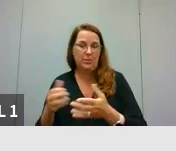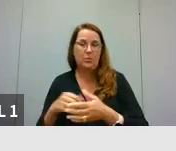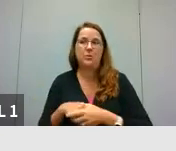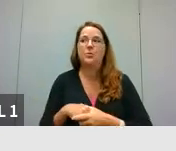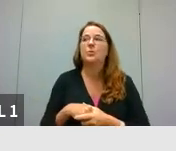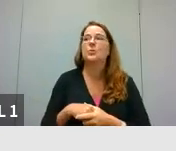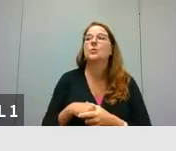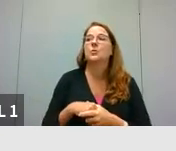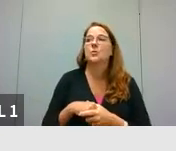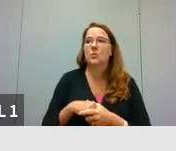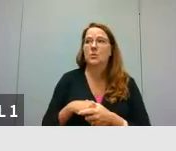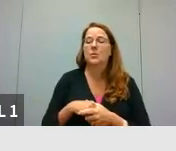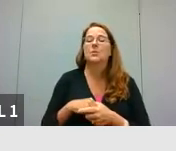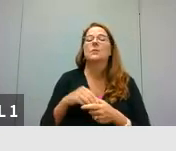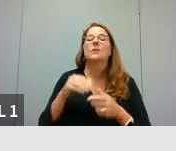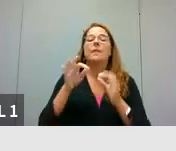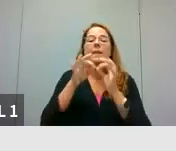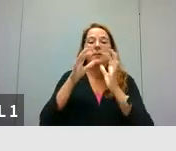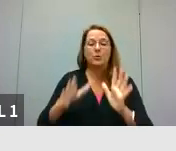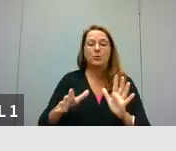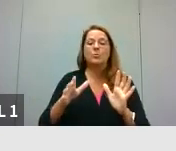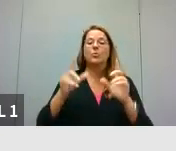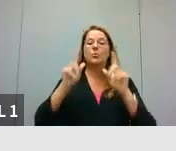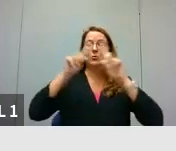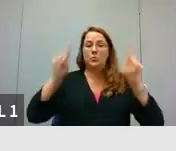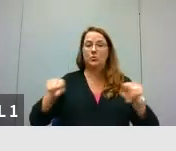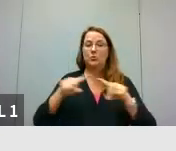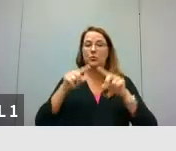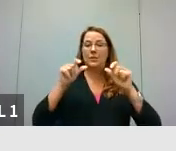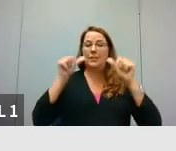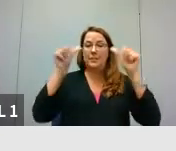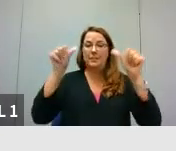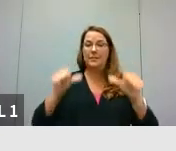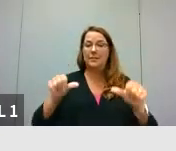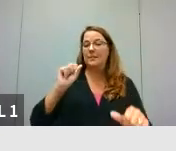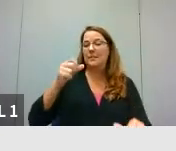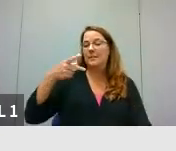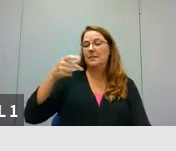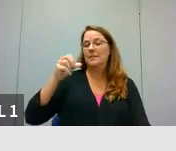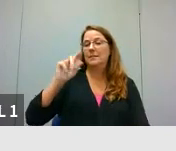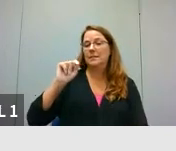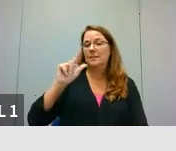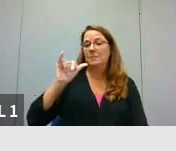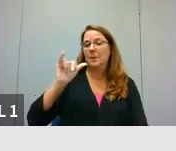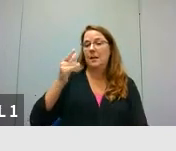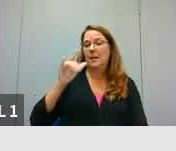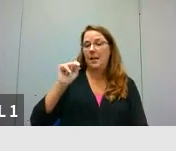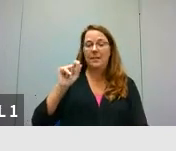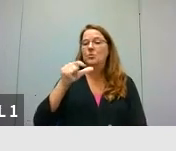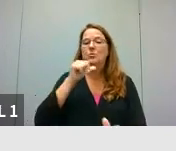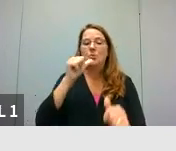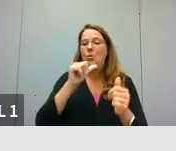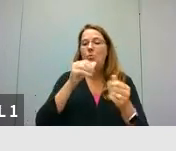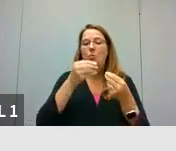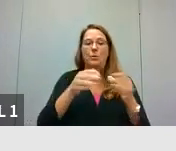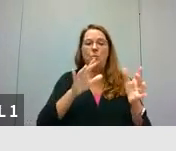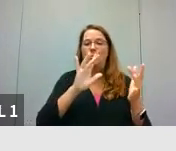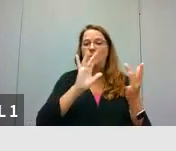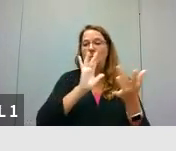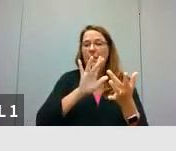Their screen is spotlighted so that they don't lose contact. So that's why your screen will probably not